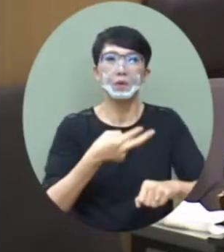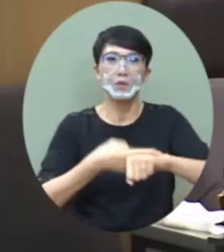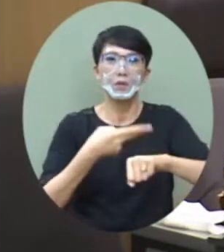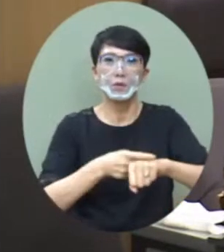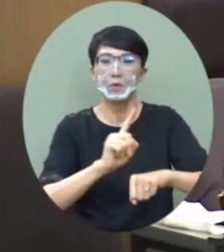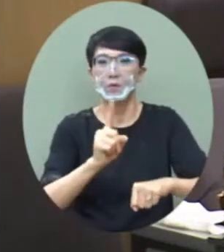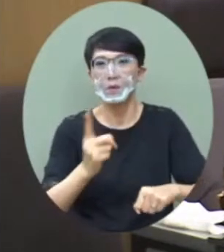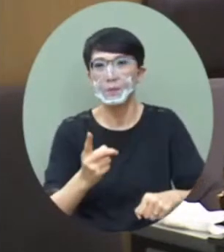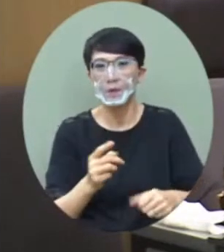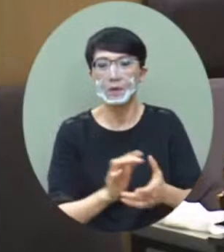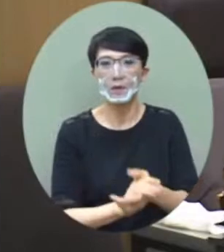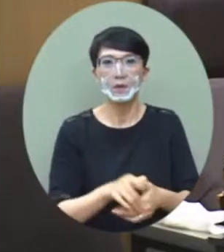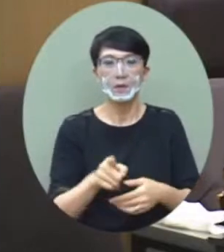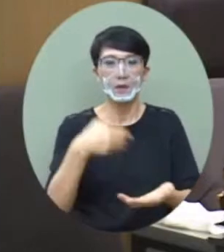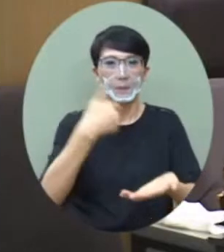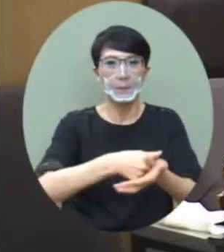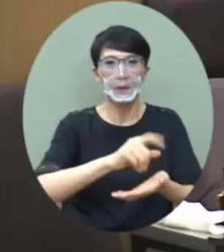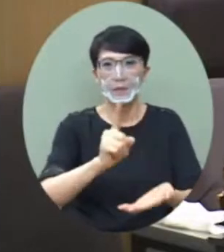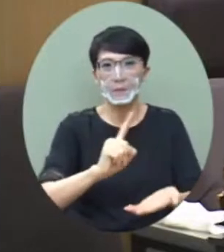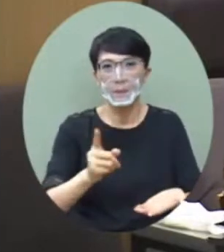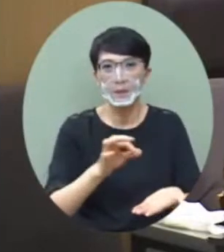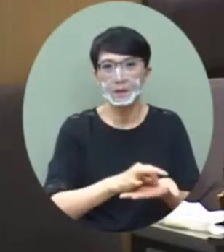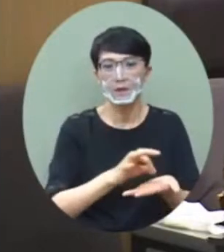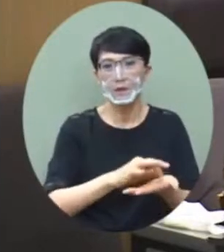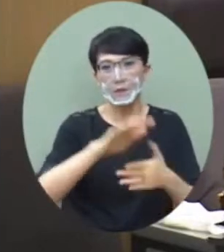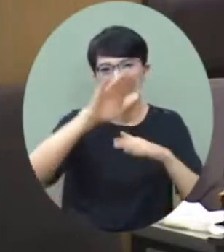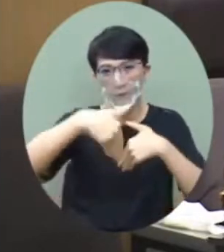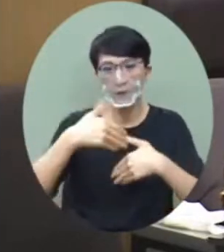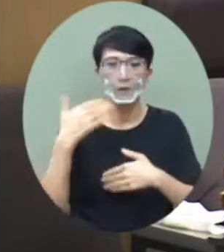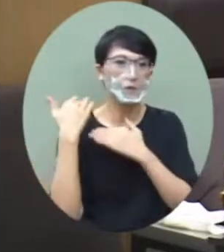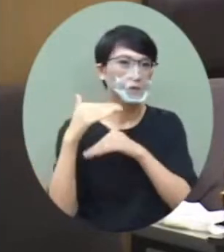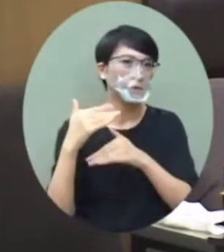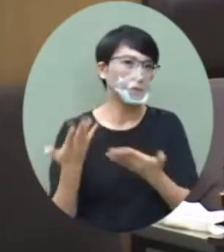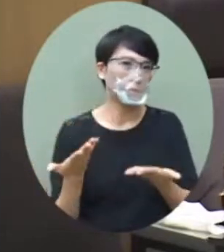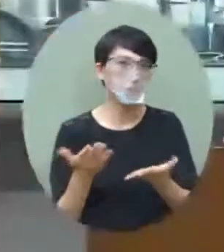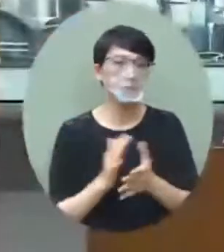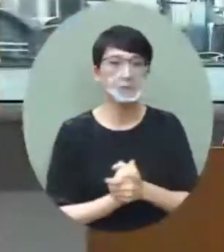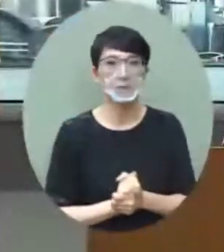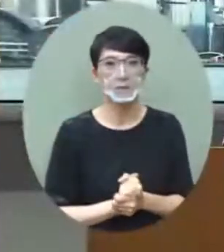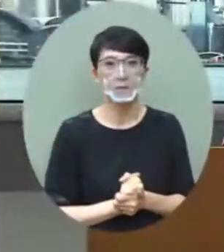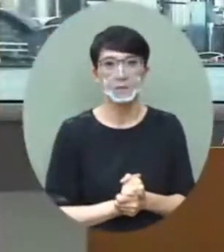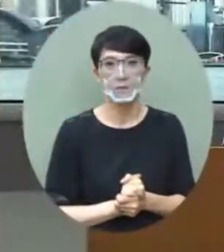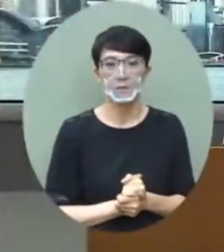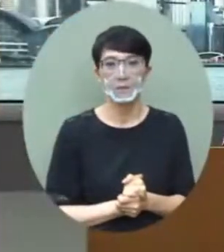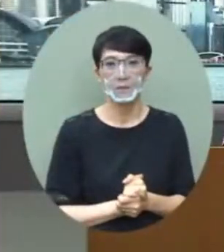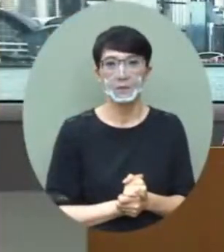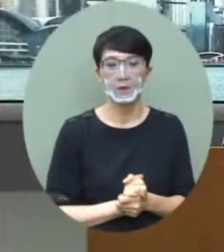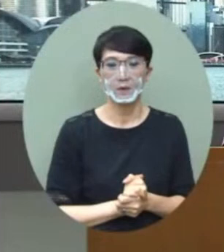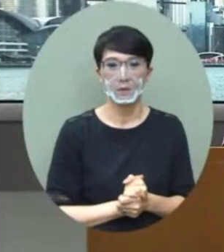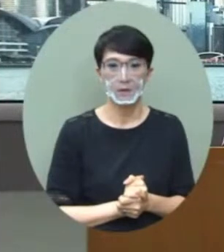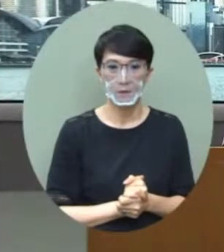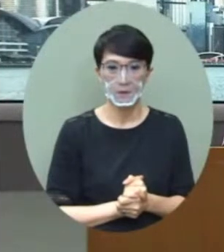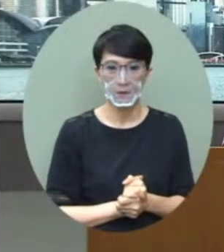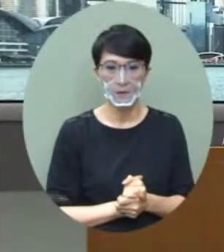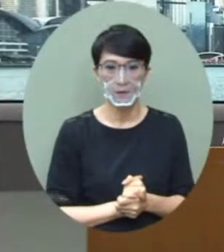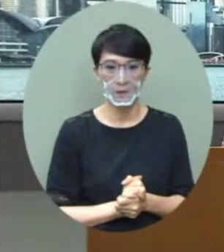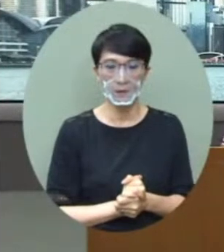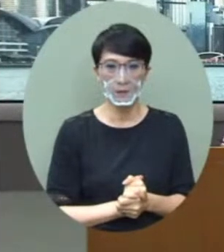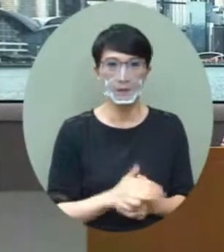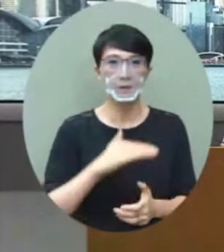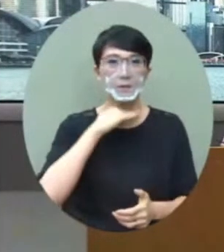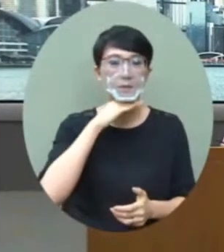or residents or people's own oximeters? And what are the